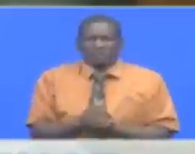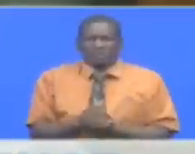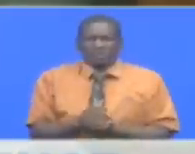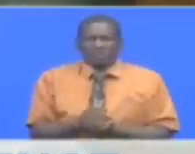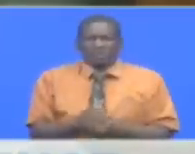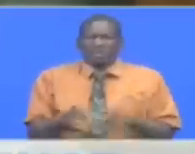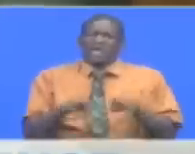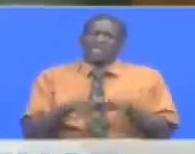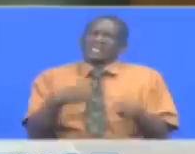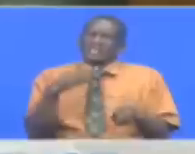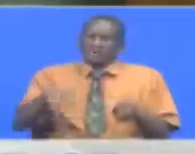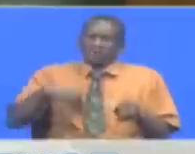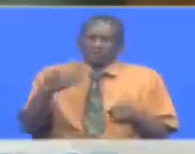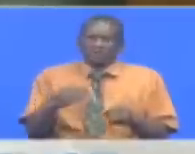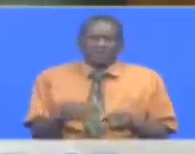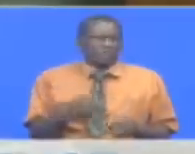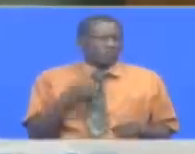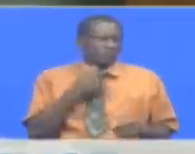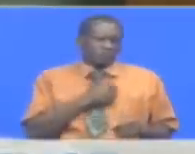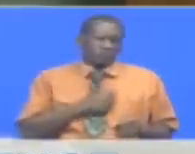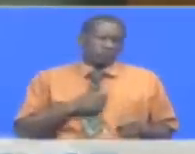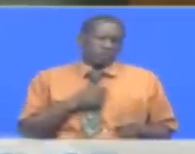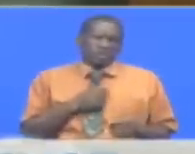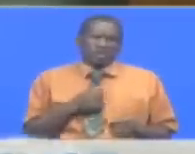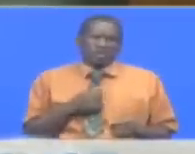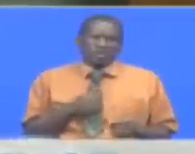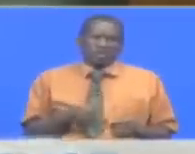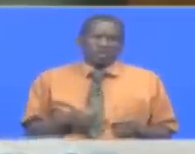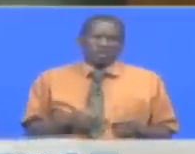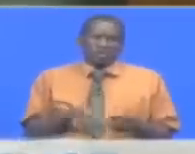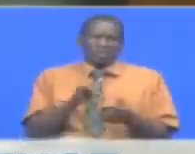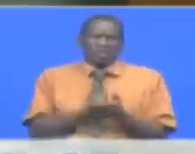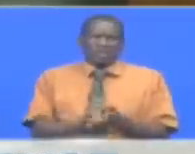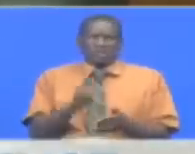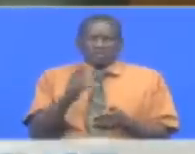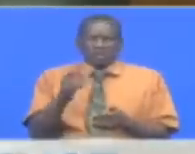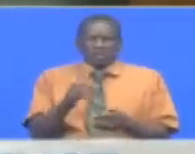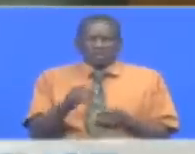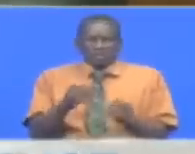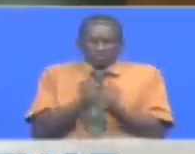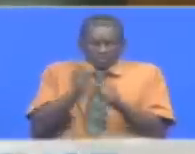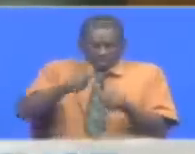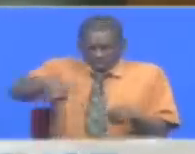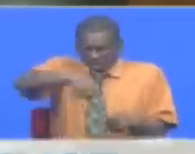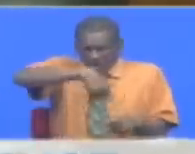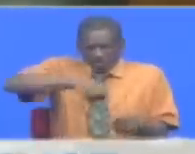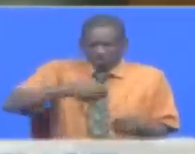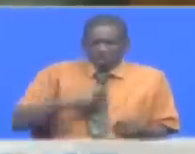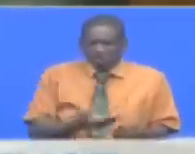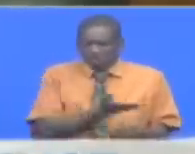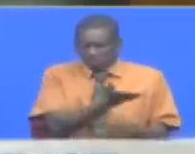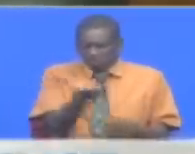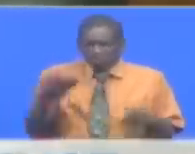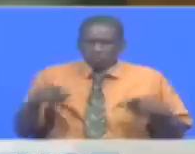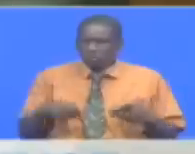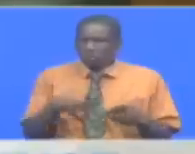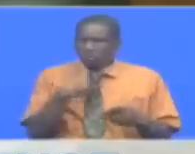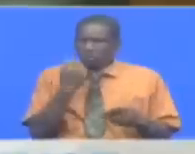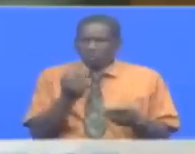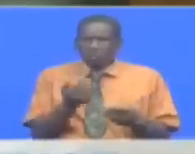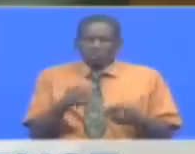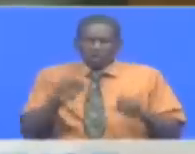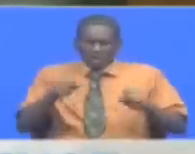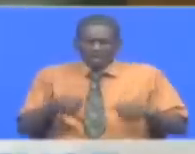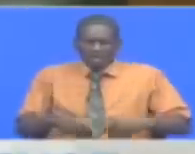saying, it is unfortunate that within and amongst us, there are those who will